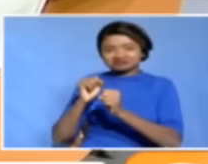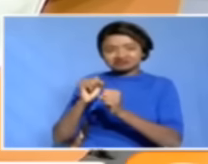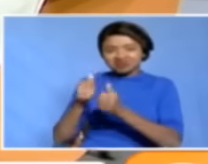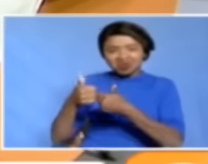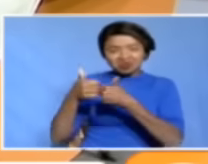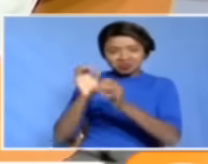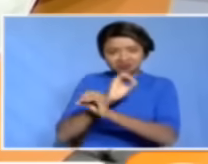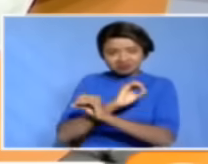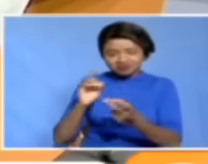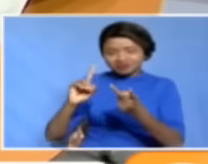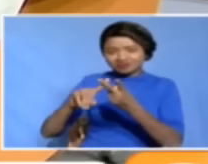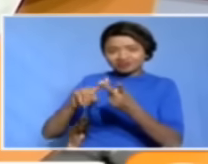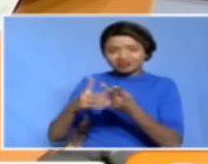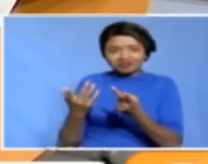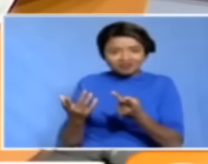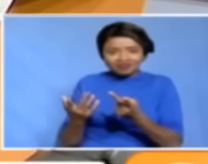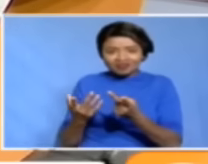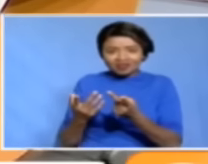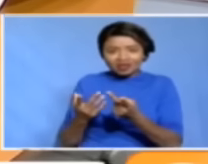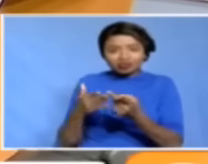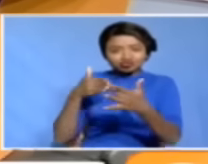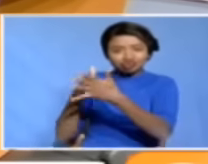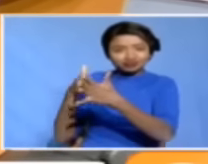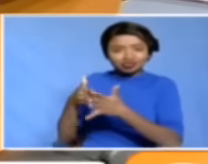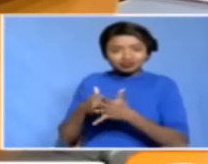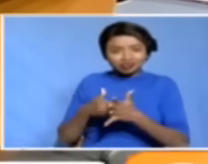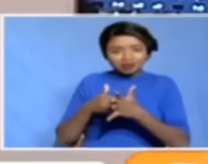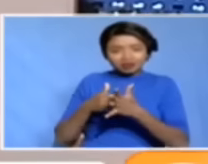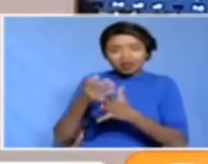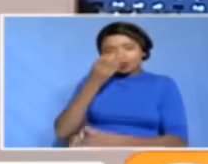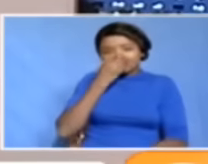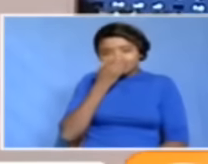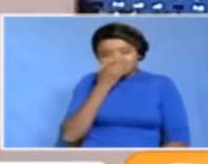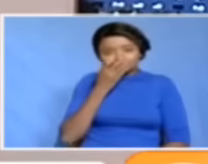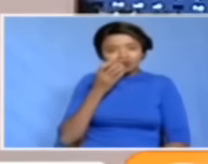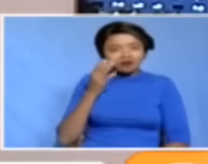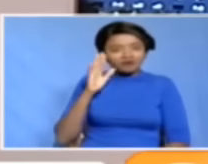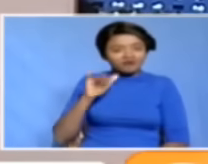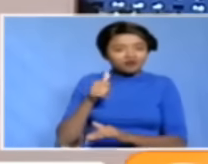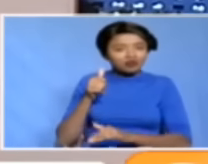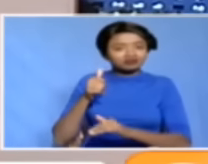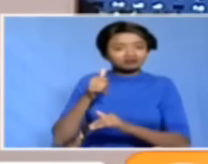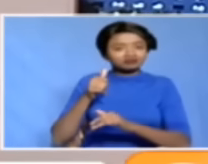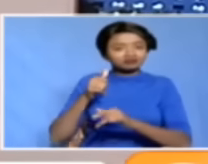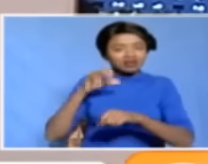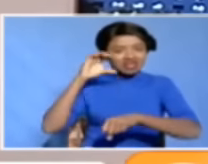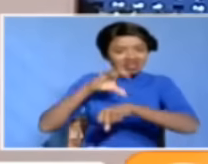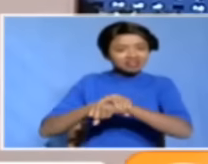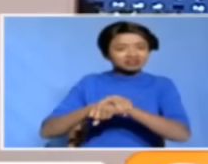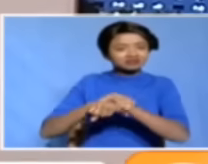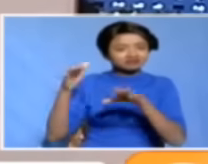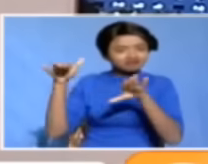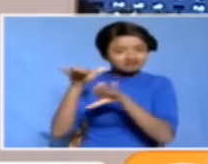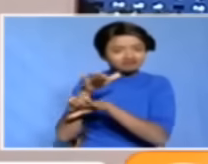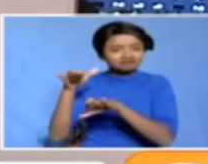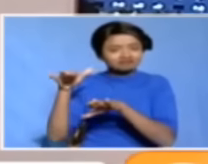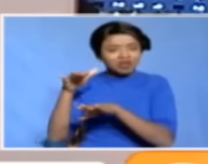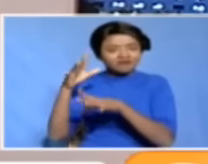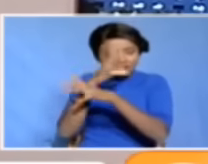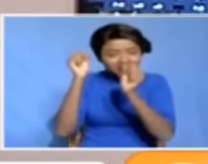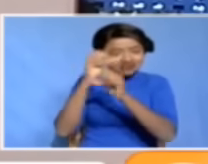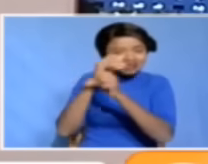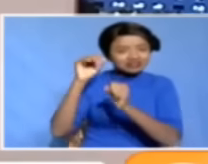He said he'd actually begin an operation to stop Ruto from vying for presidency, go as far as the Supreme Court to ensure that Deputy President William